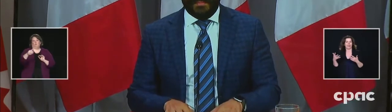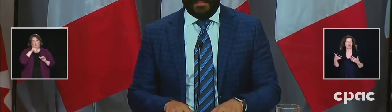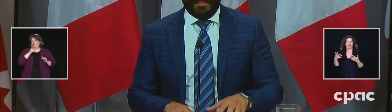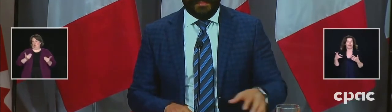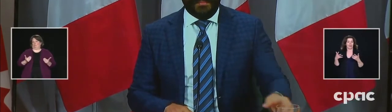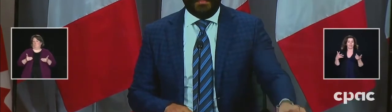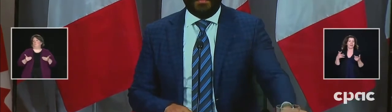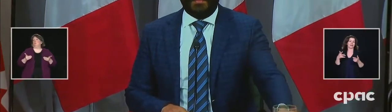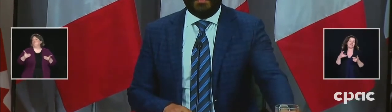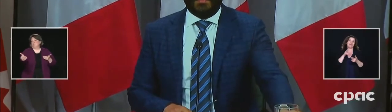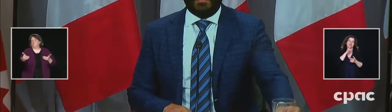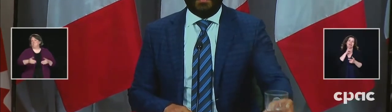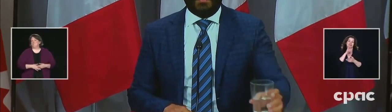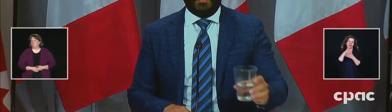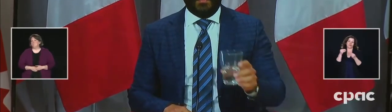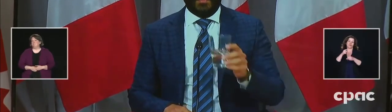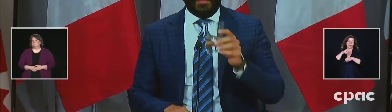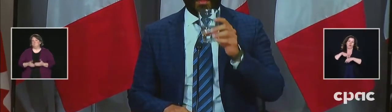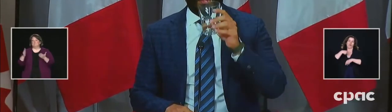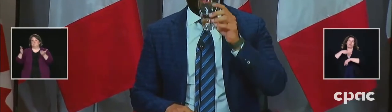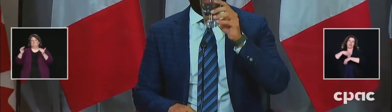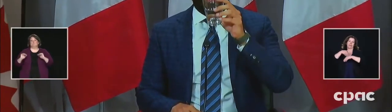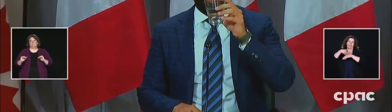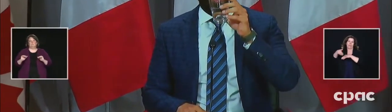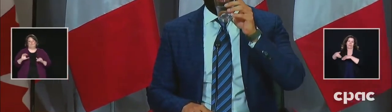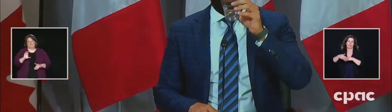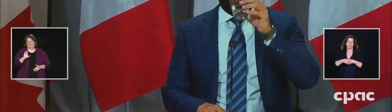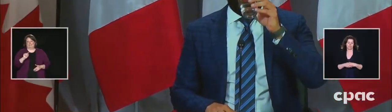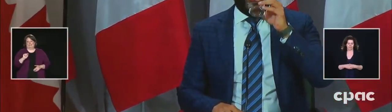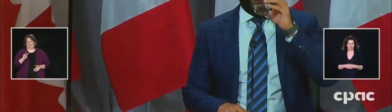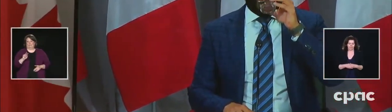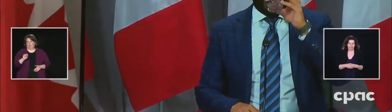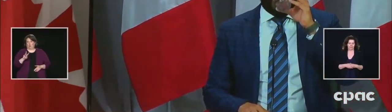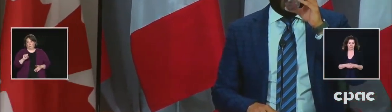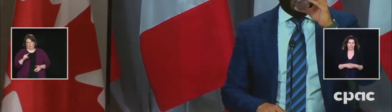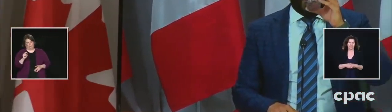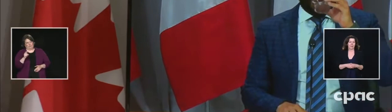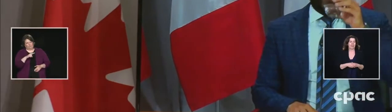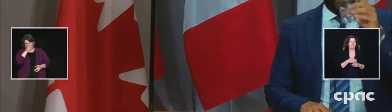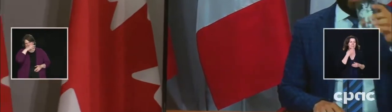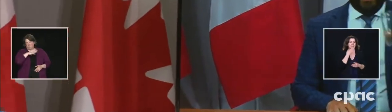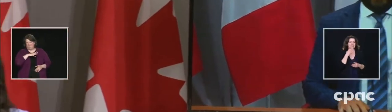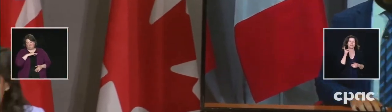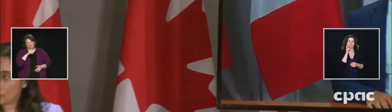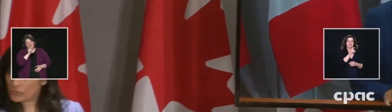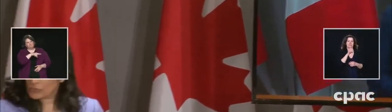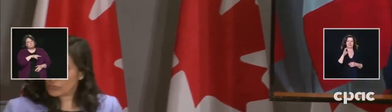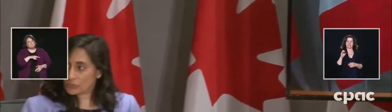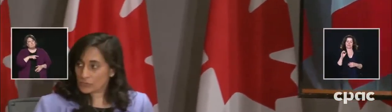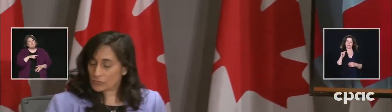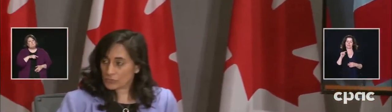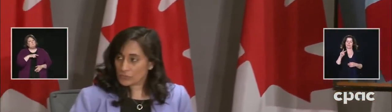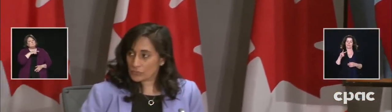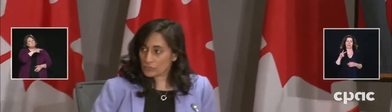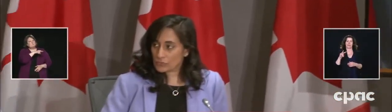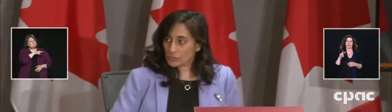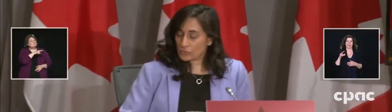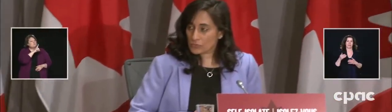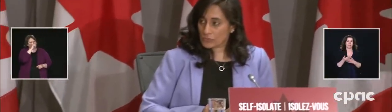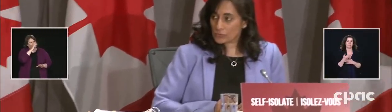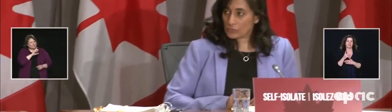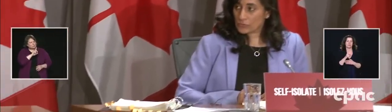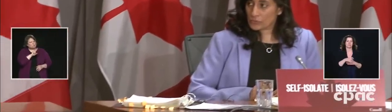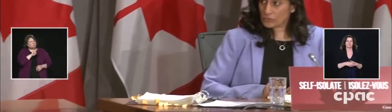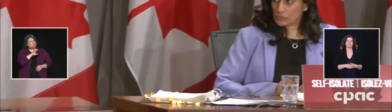Minister Freeland. Mackenzie Gray with CTV News. The Prime Minister has mentioned, and Minister Duclos even mentioned in his remarks, that we should be better